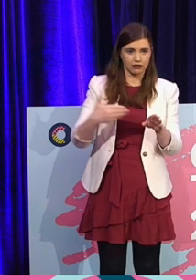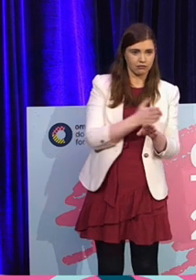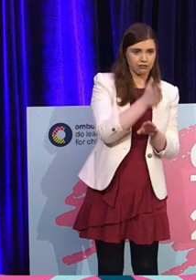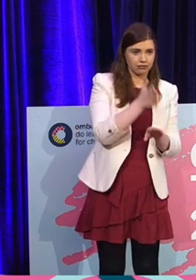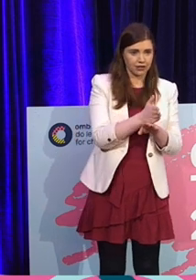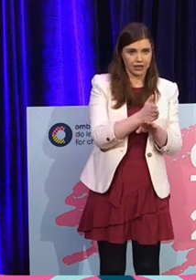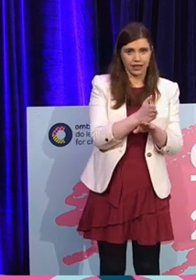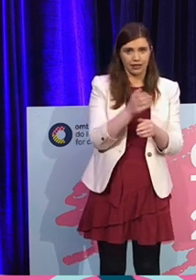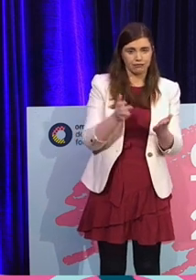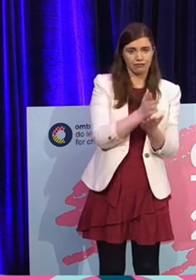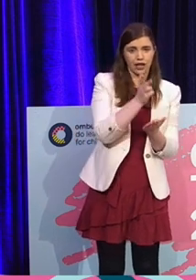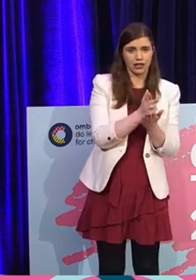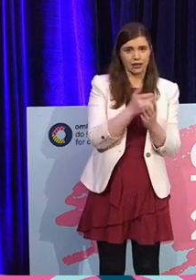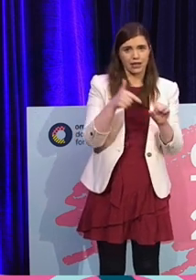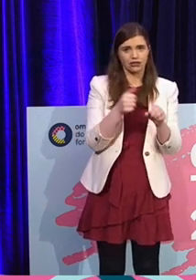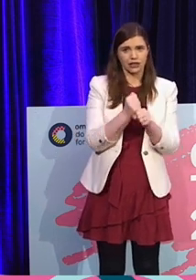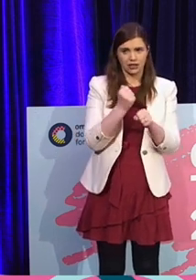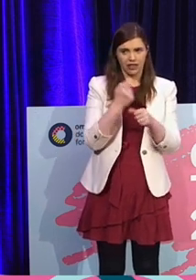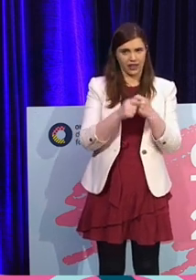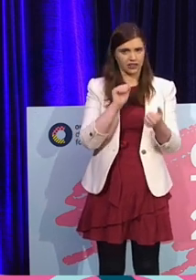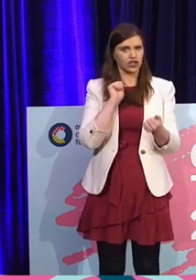the petrol station, and then it all changed.